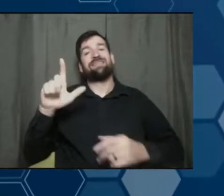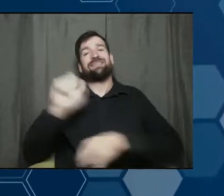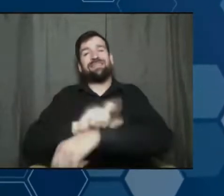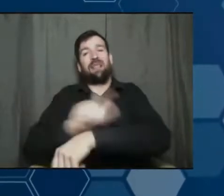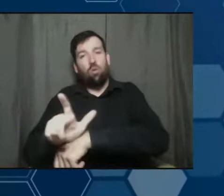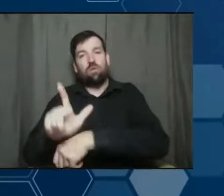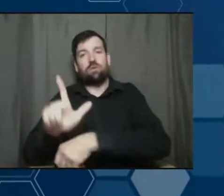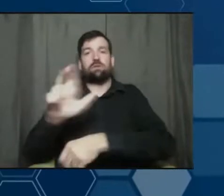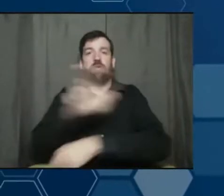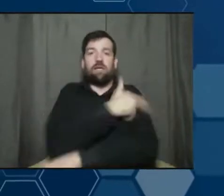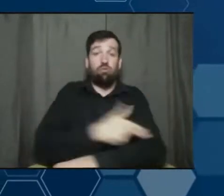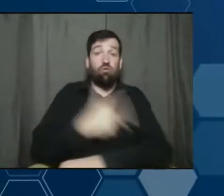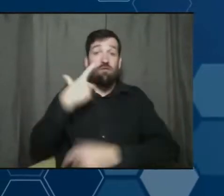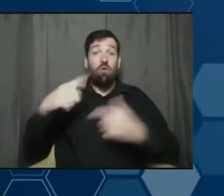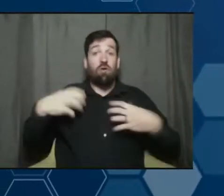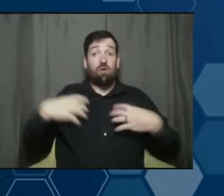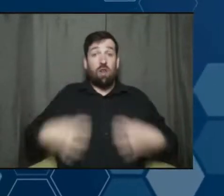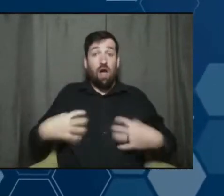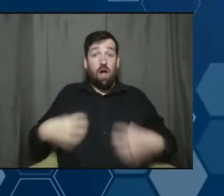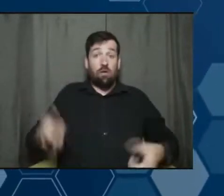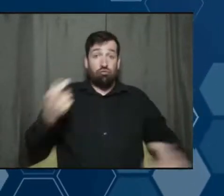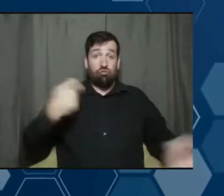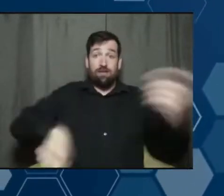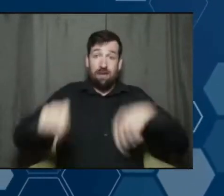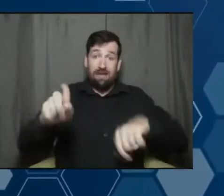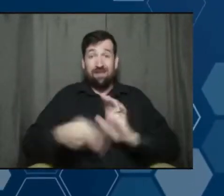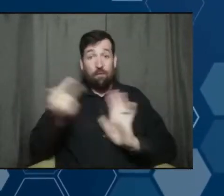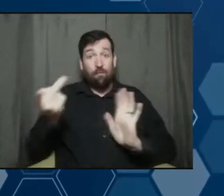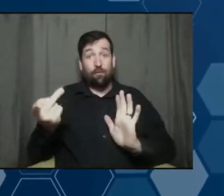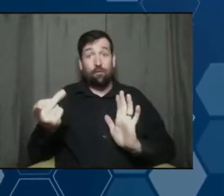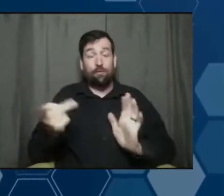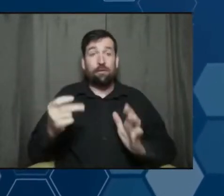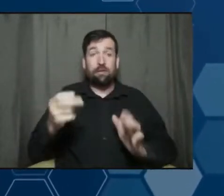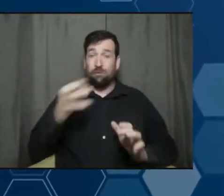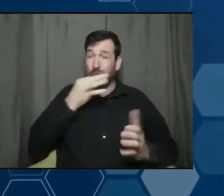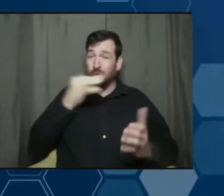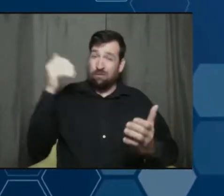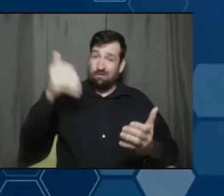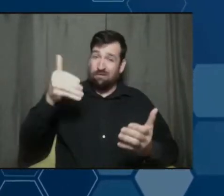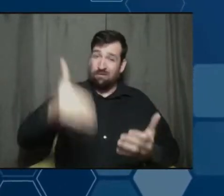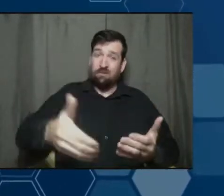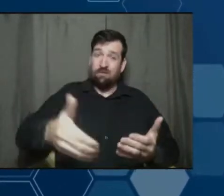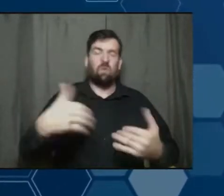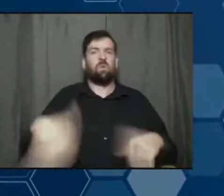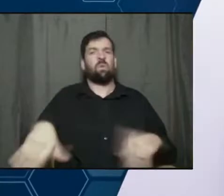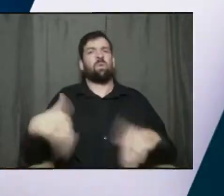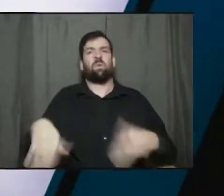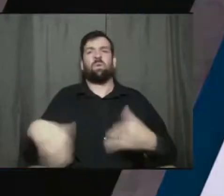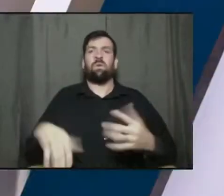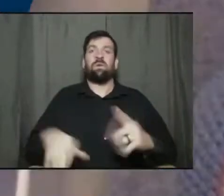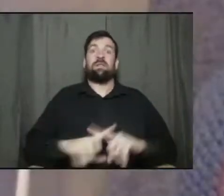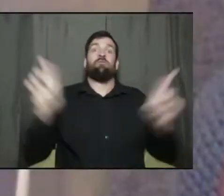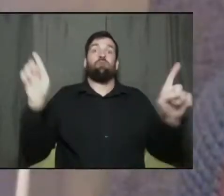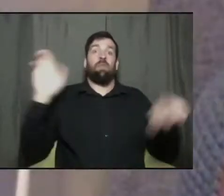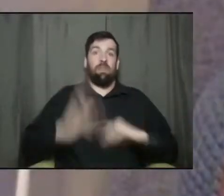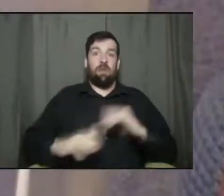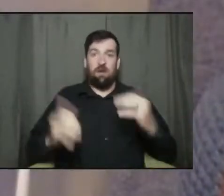and it was coming up pretty fast. So it was definitely different than life is now, thanks to